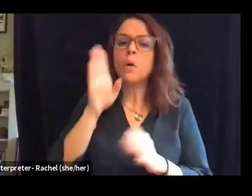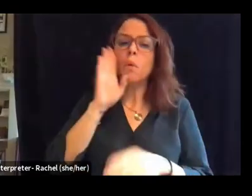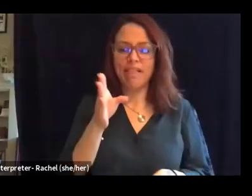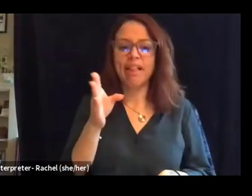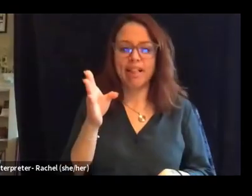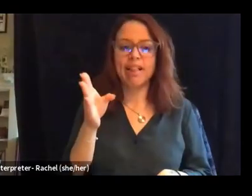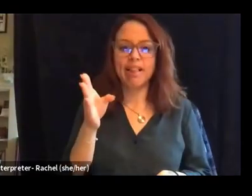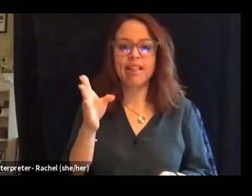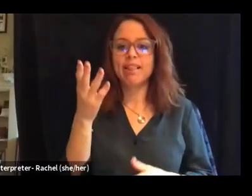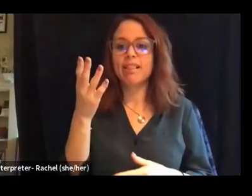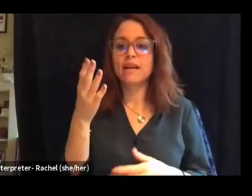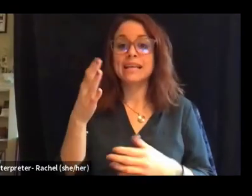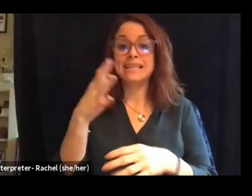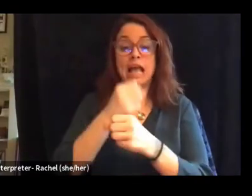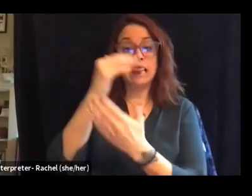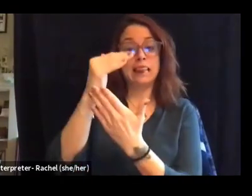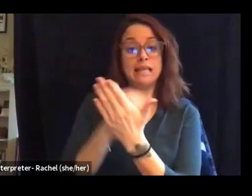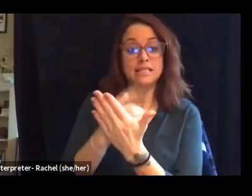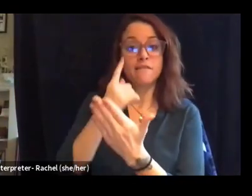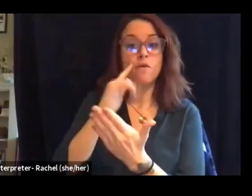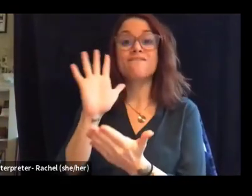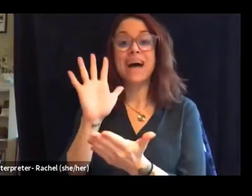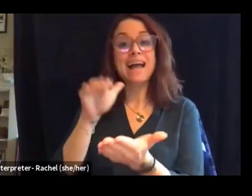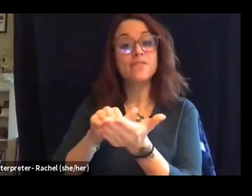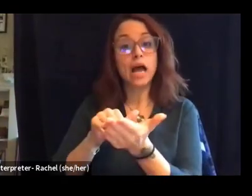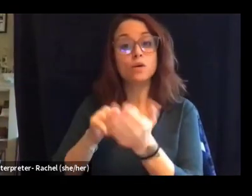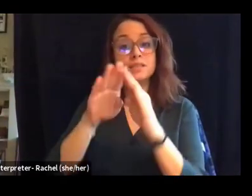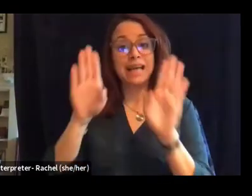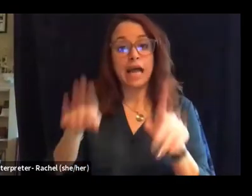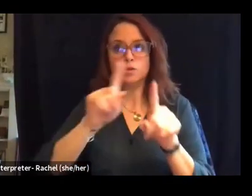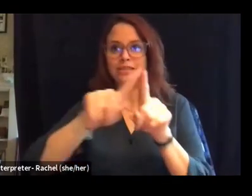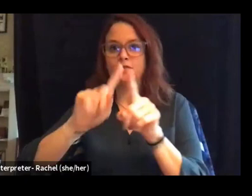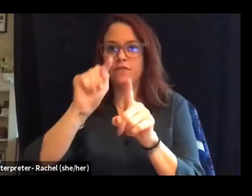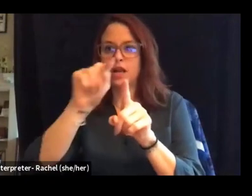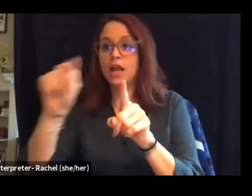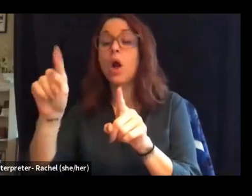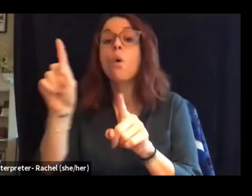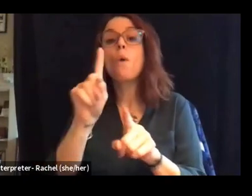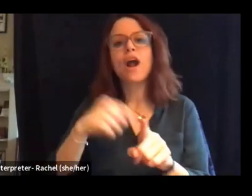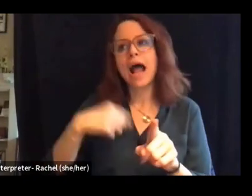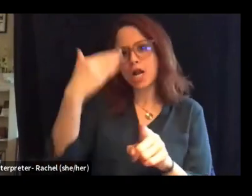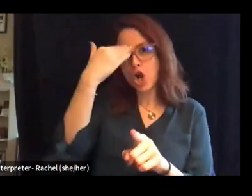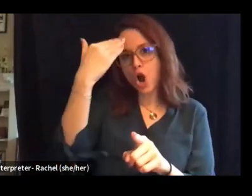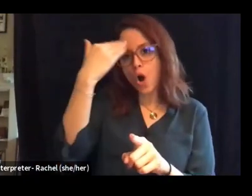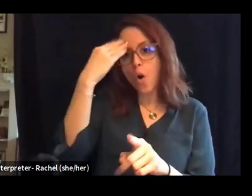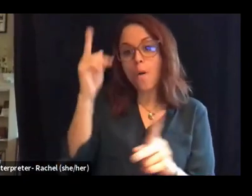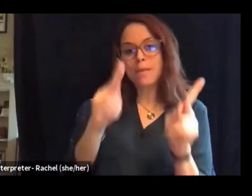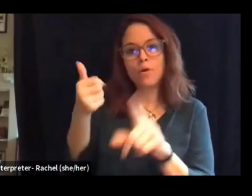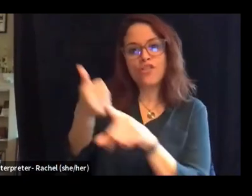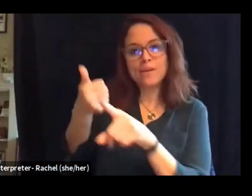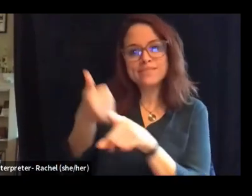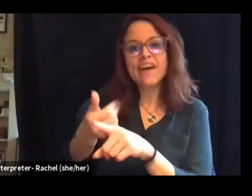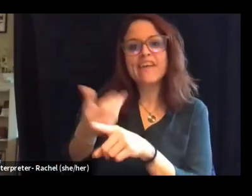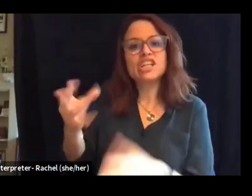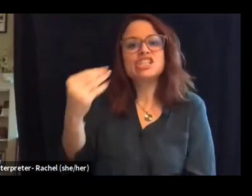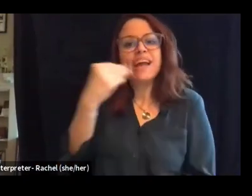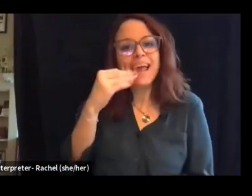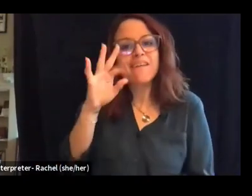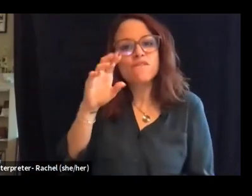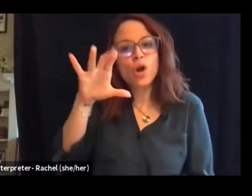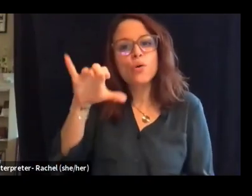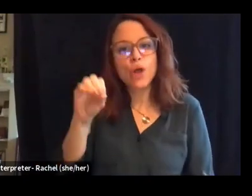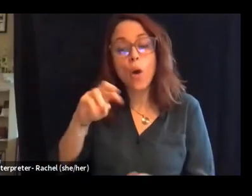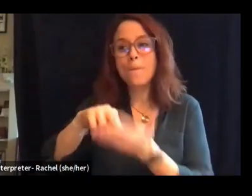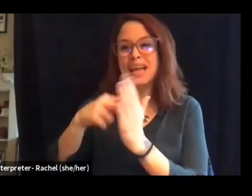households where the research has indicated that in those zip codes that I'm buying, the people have in fact eaten frozen yogurt and